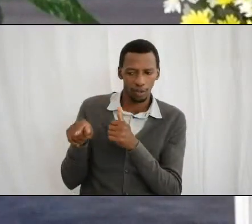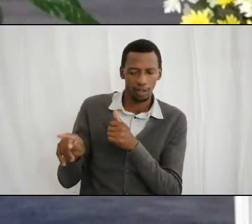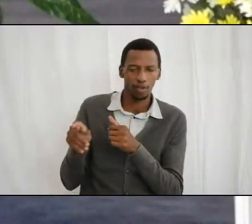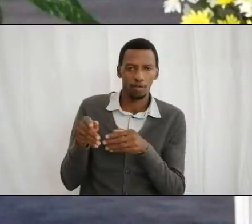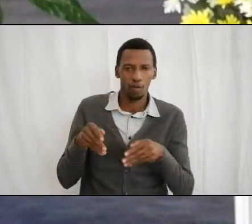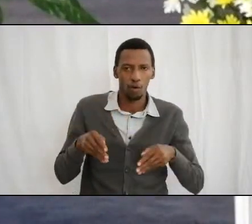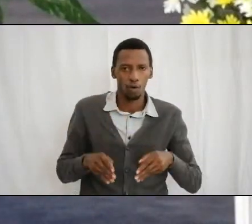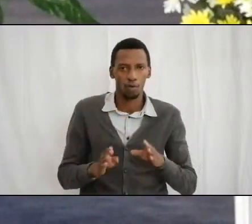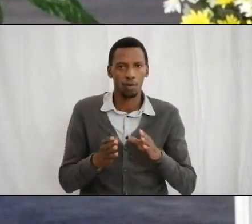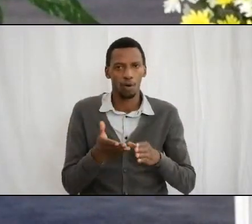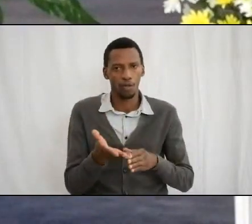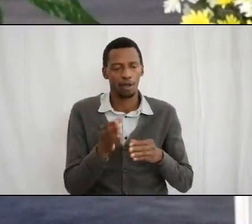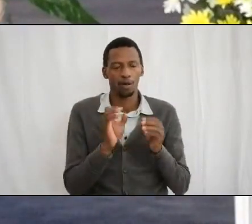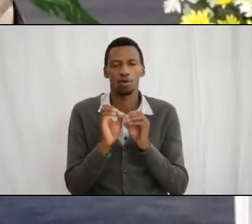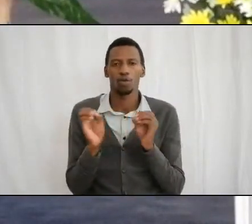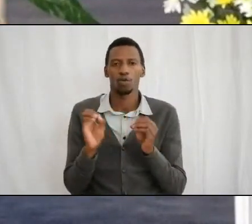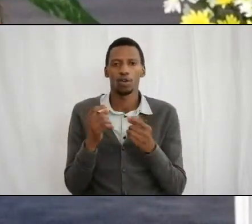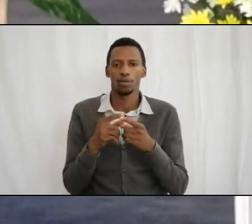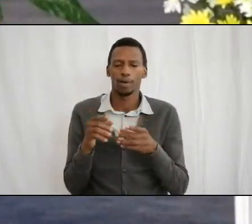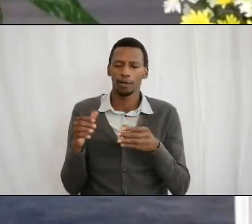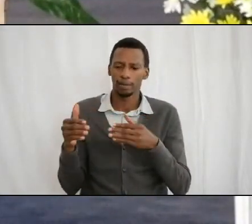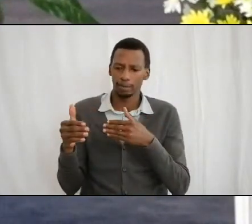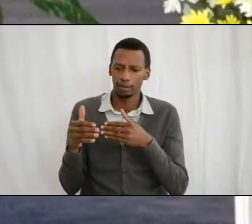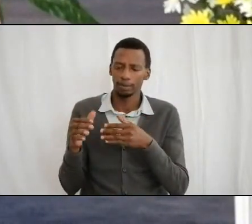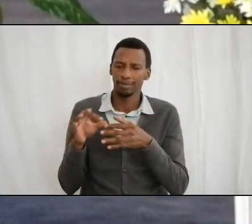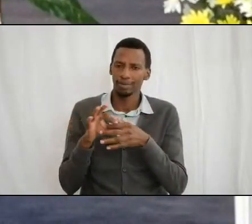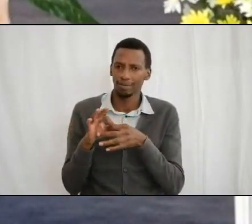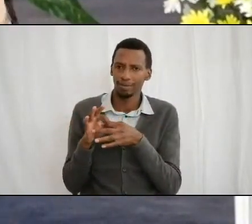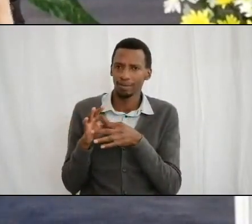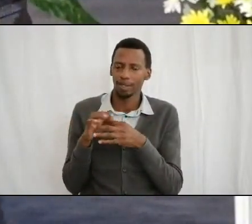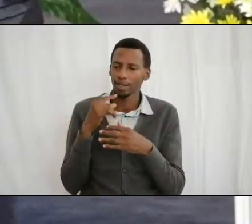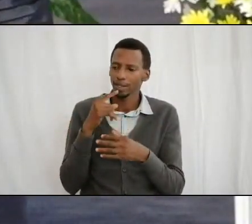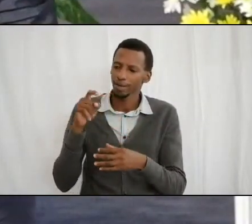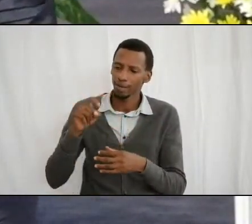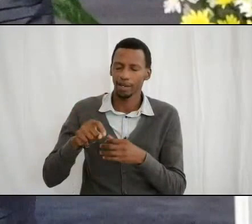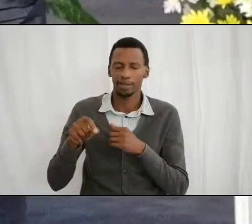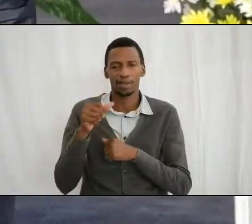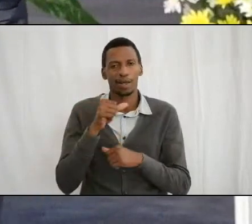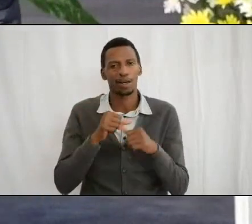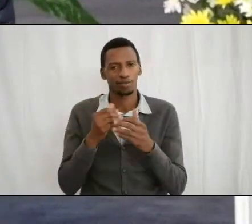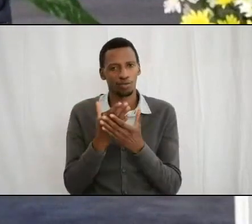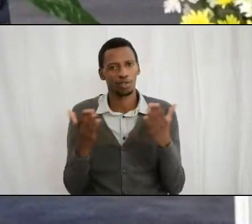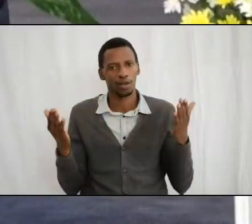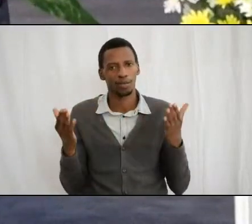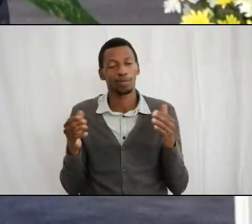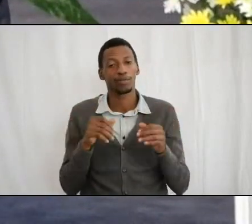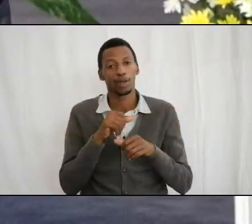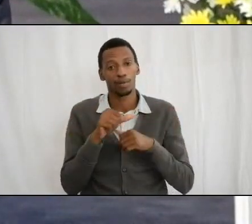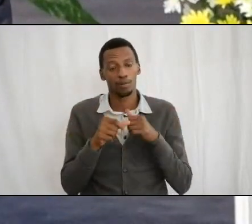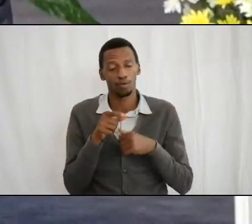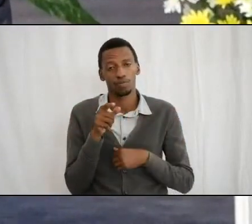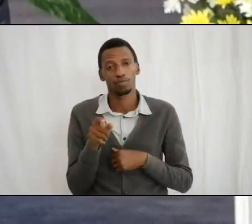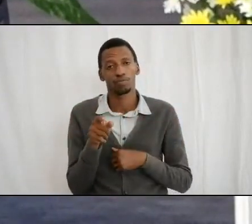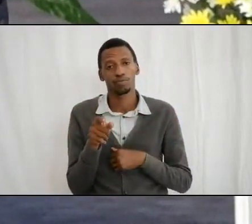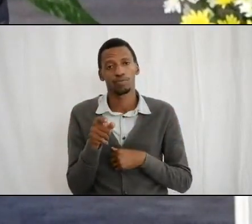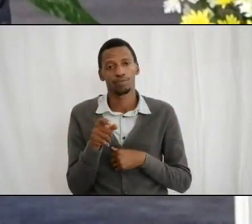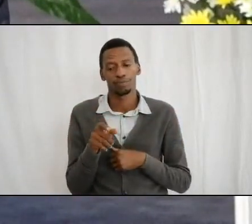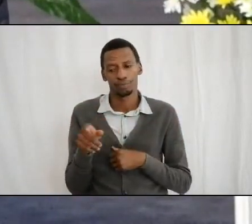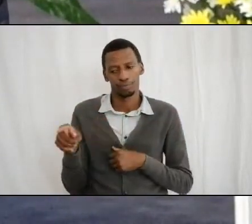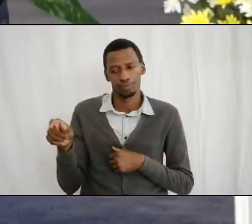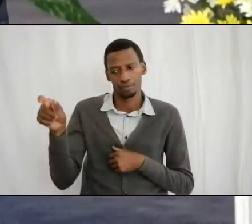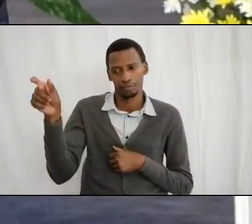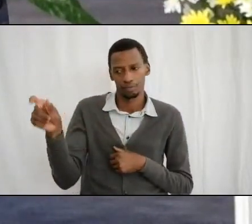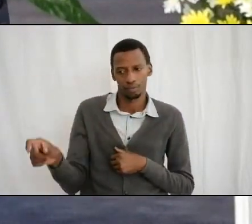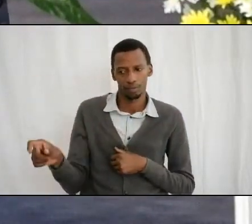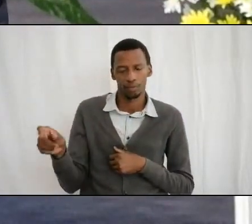closely affiliated with. And he says, I have to do something. I have to do something about it. So he decides